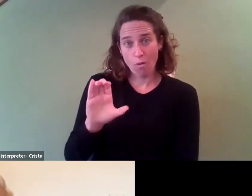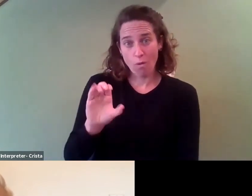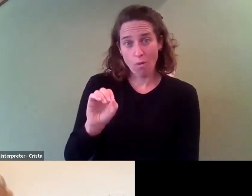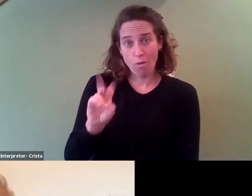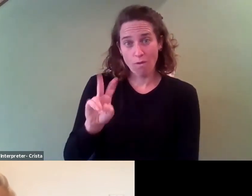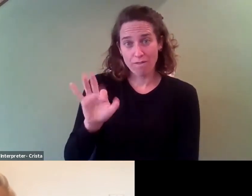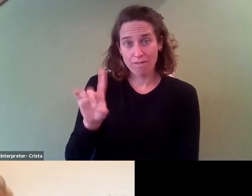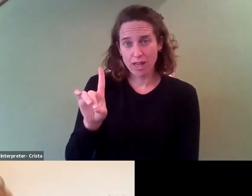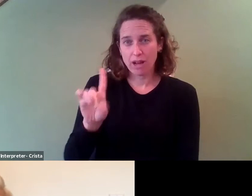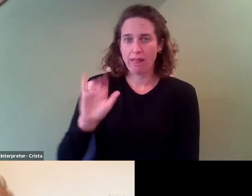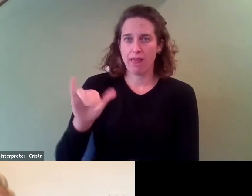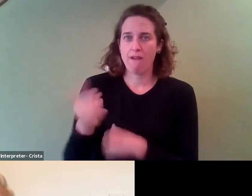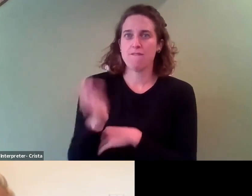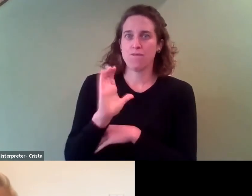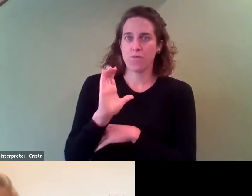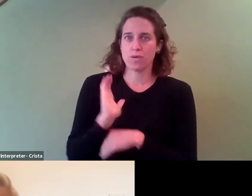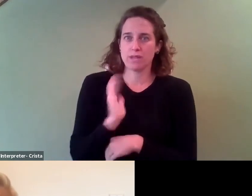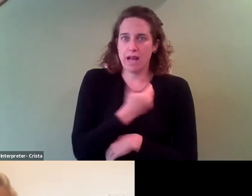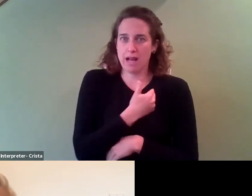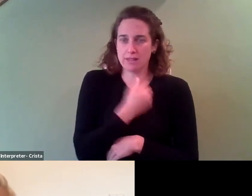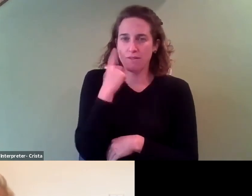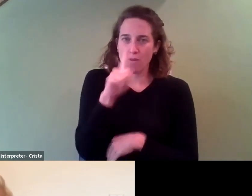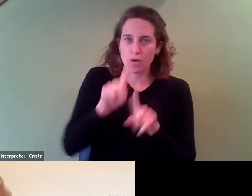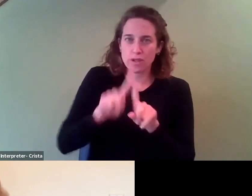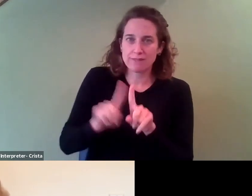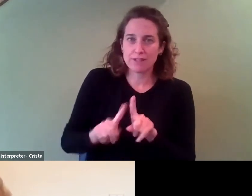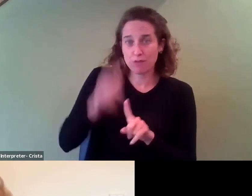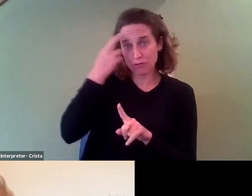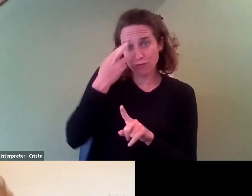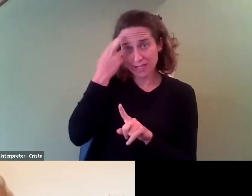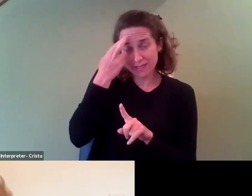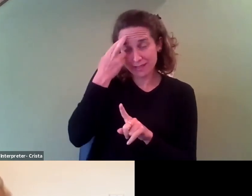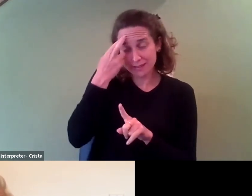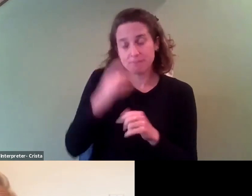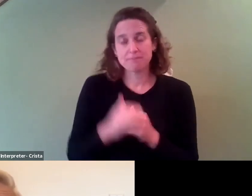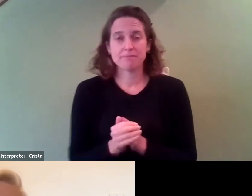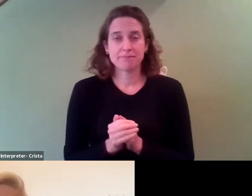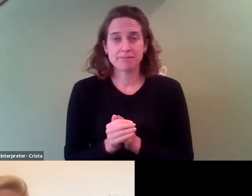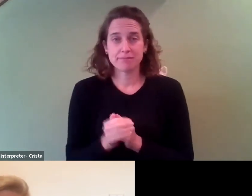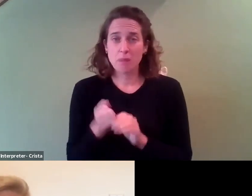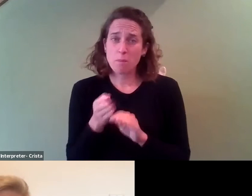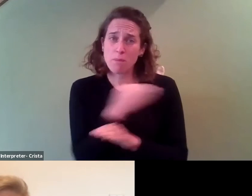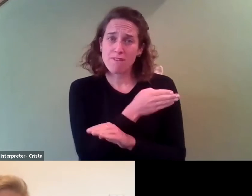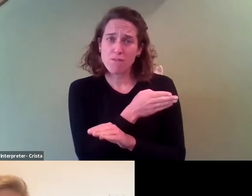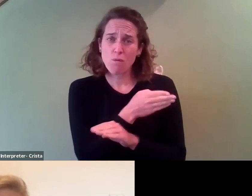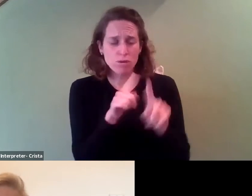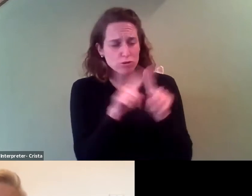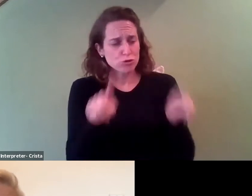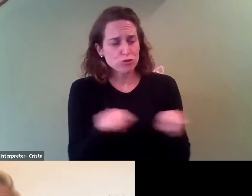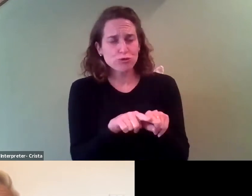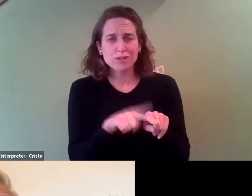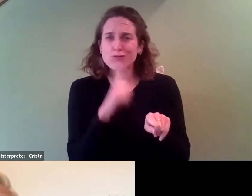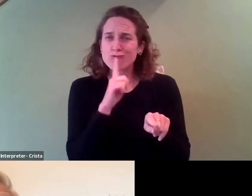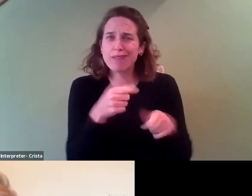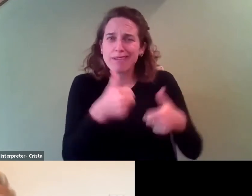into using screens for a lot of other functions. Prior to this, the screens were a playground for the kids.